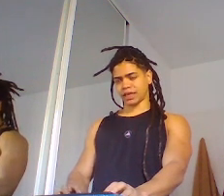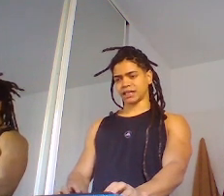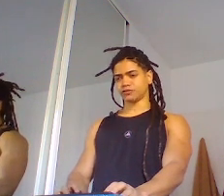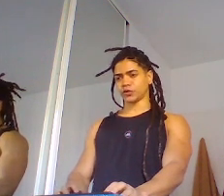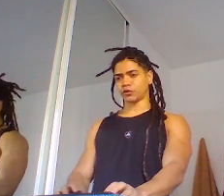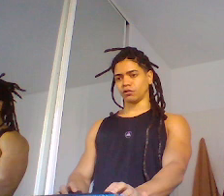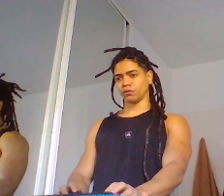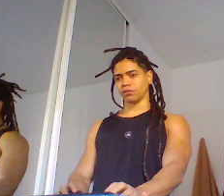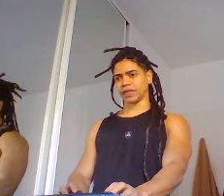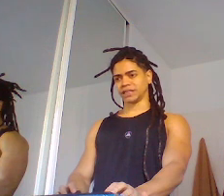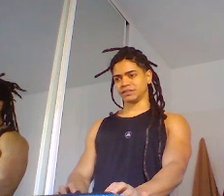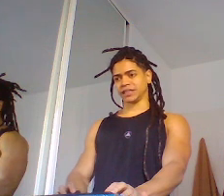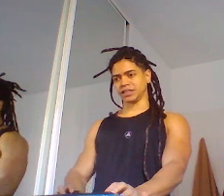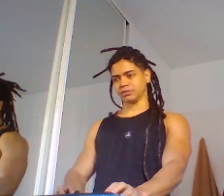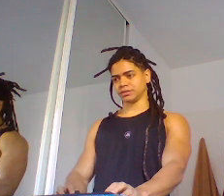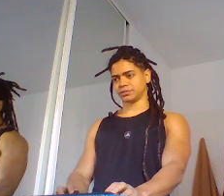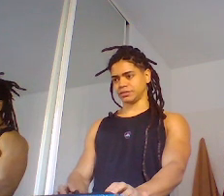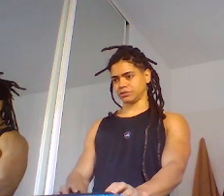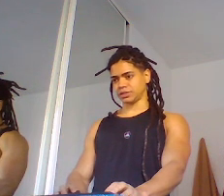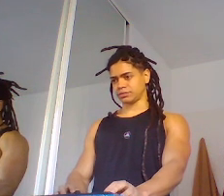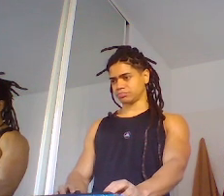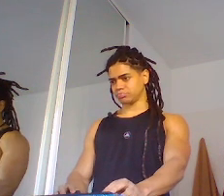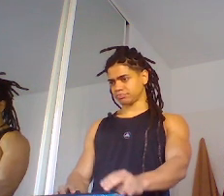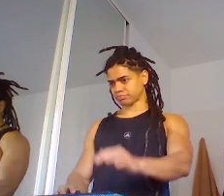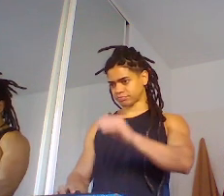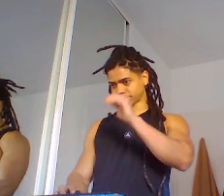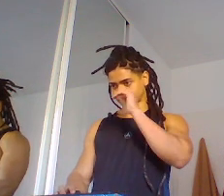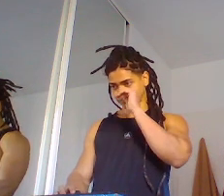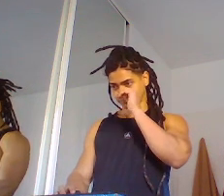So cash flow from financing activities. That's right.